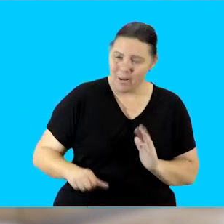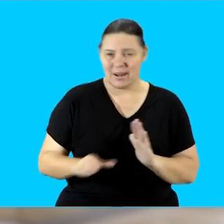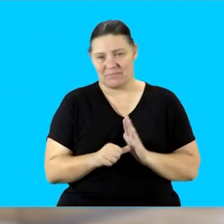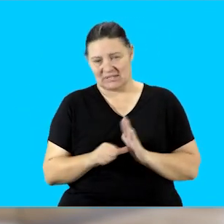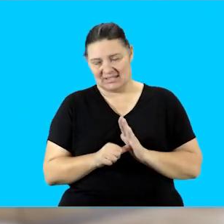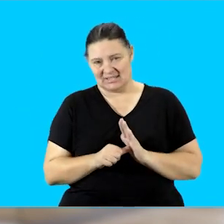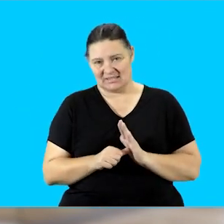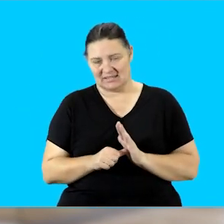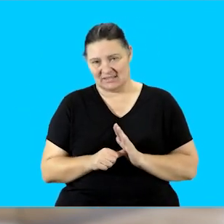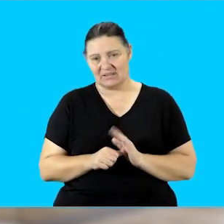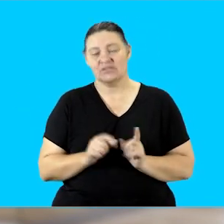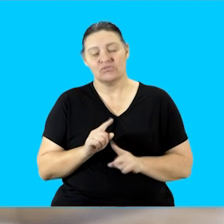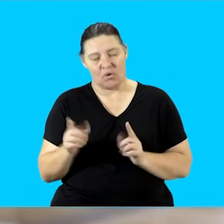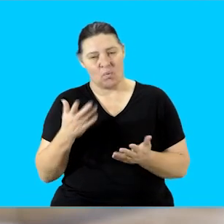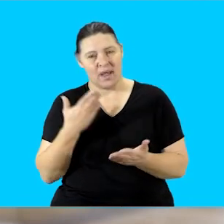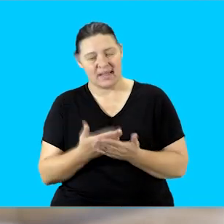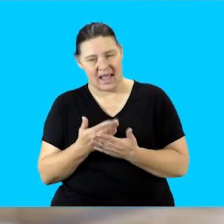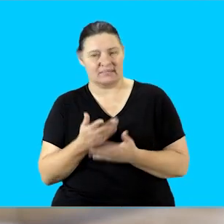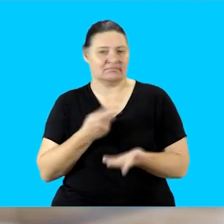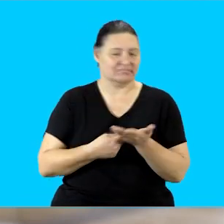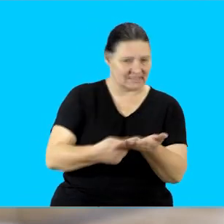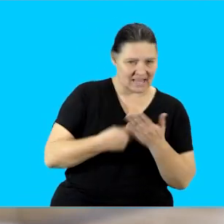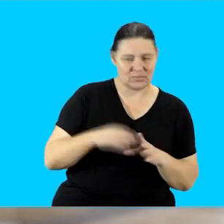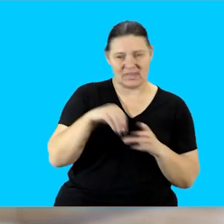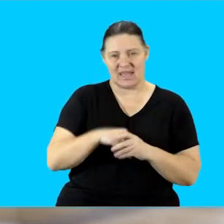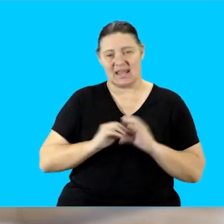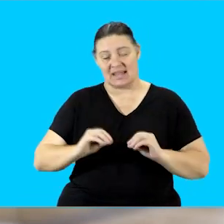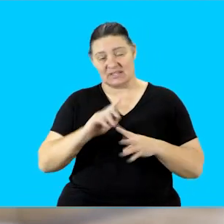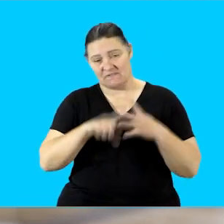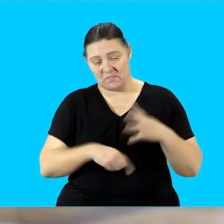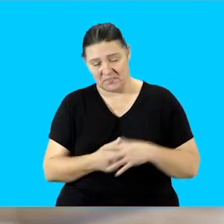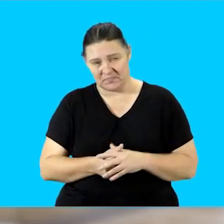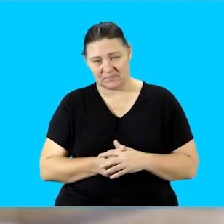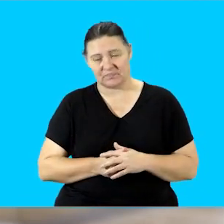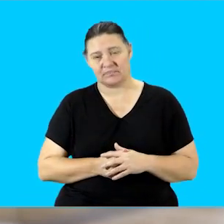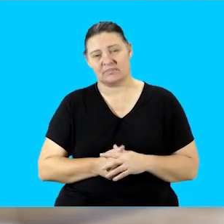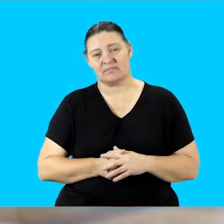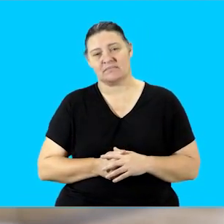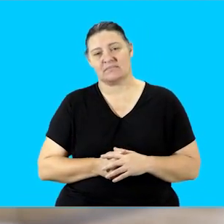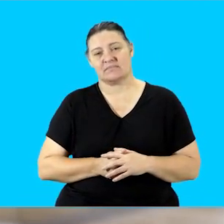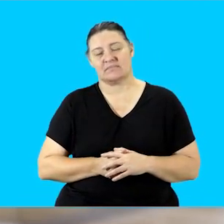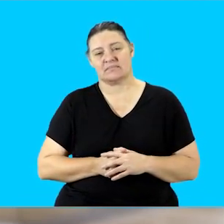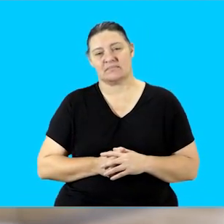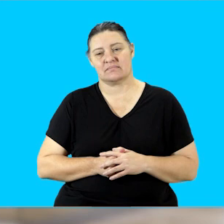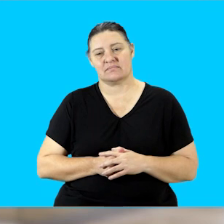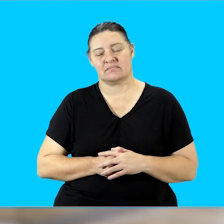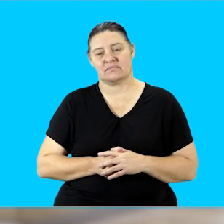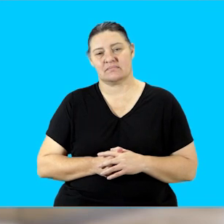are important as the ones that we are going to talk about in this lesson. Now, let's start with our first challenge.